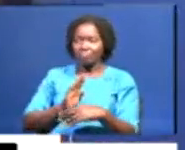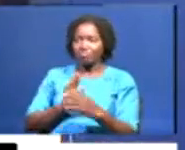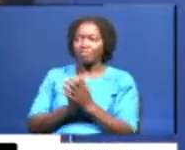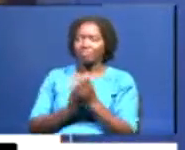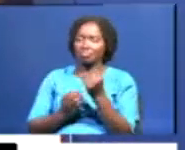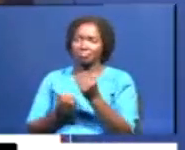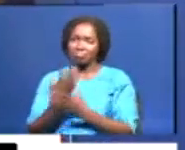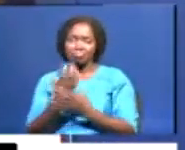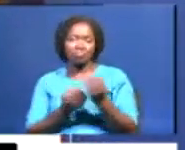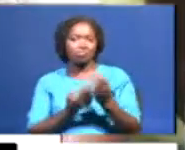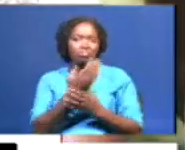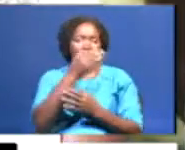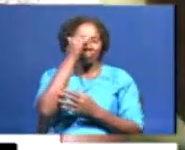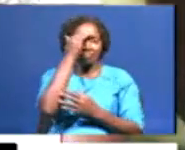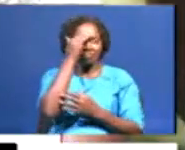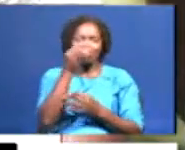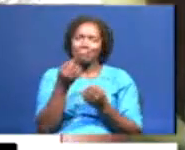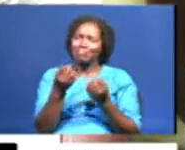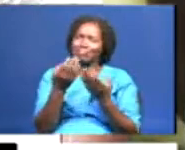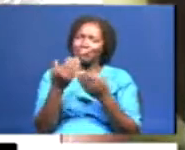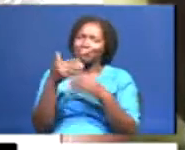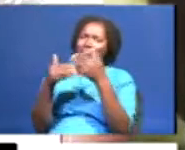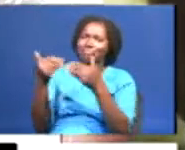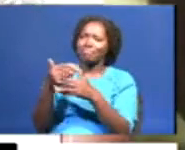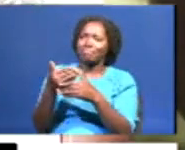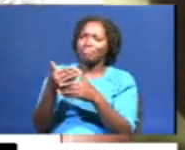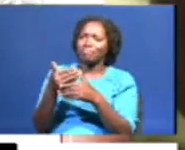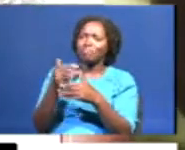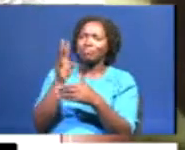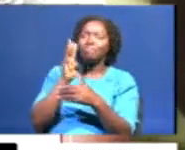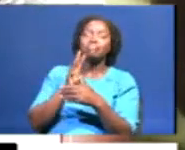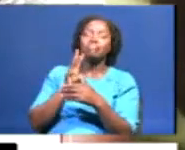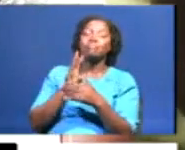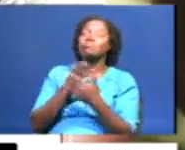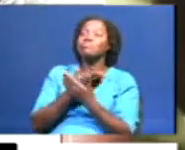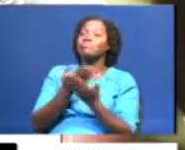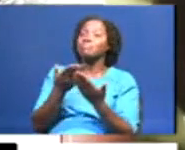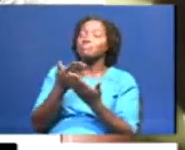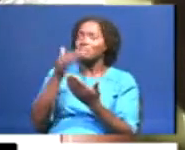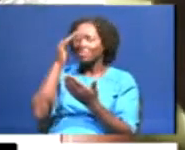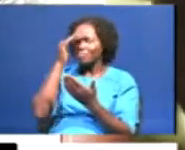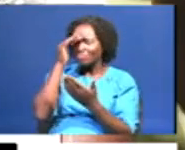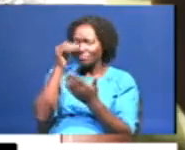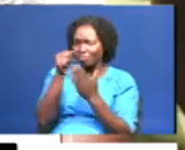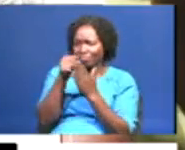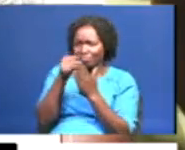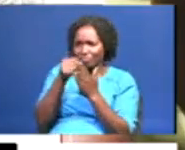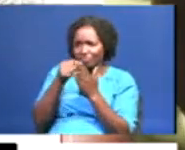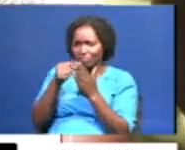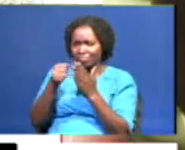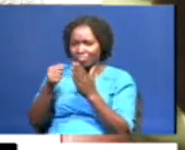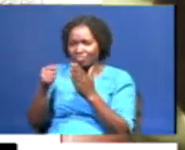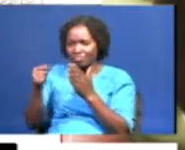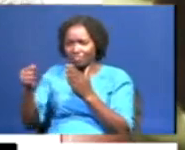and wines and spirits outlets. Wines and spirits inatakikana ifunguliwe